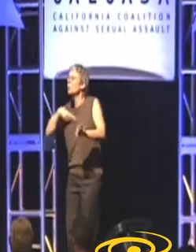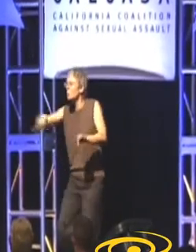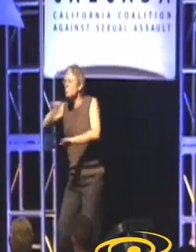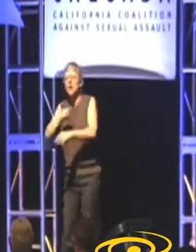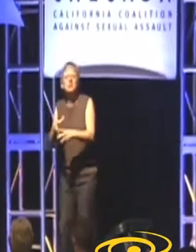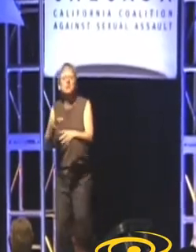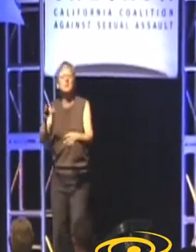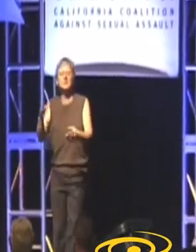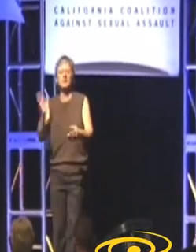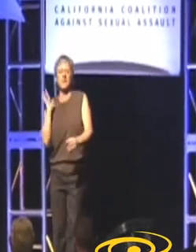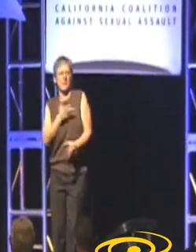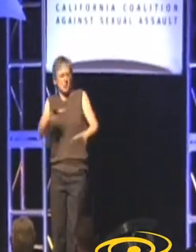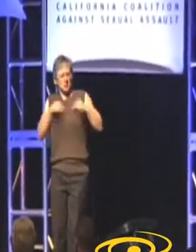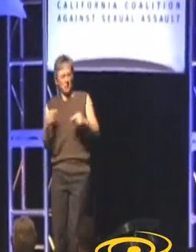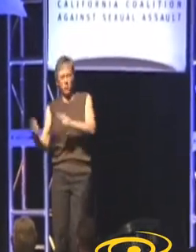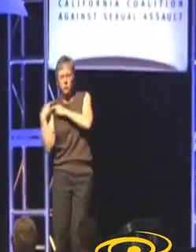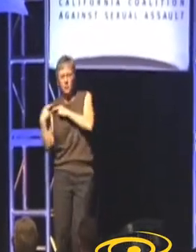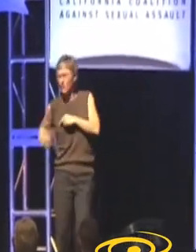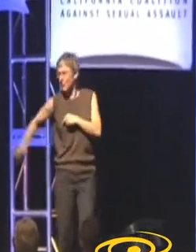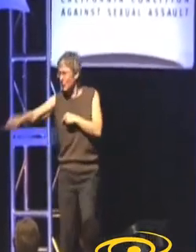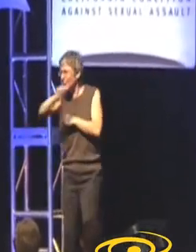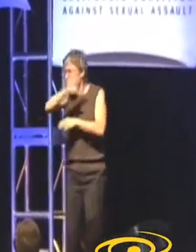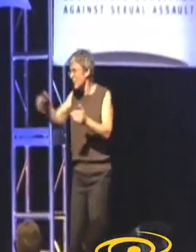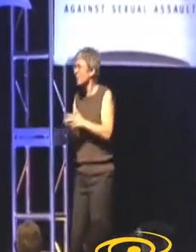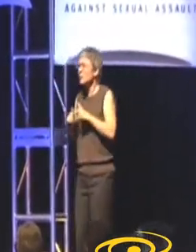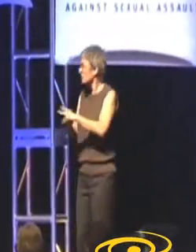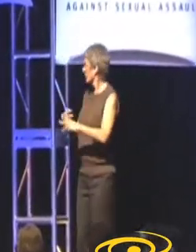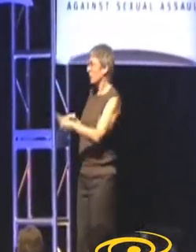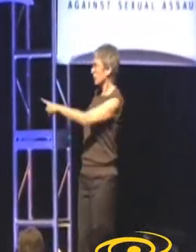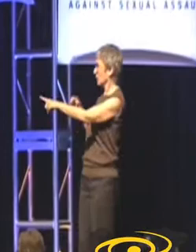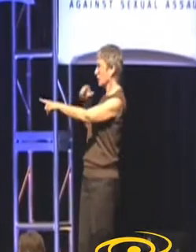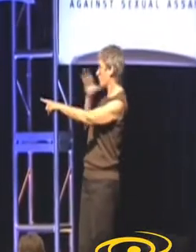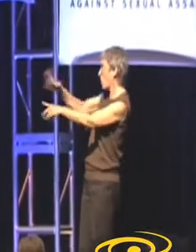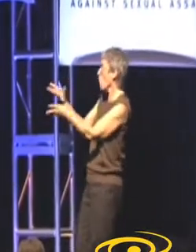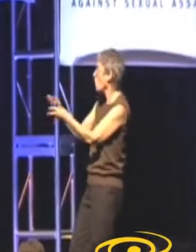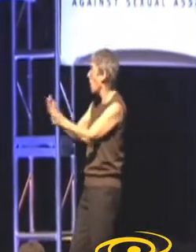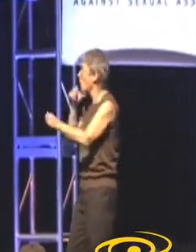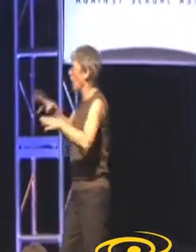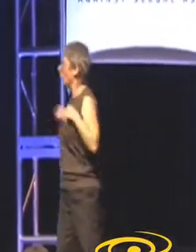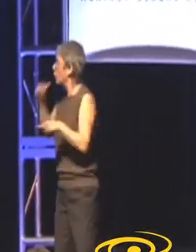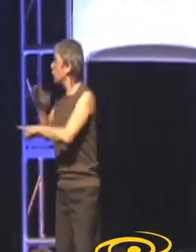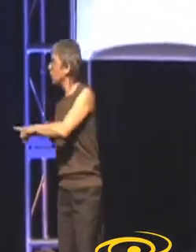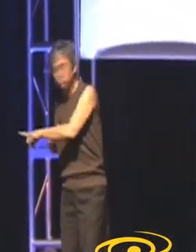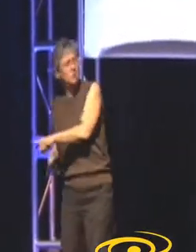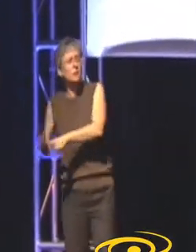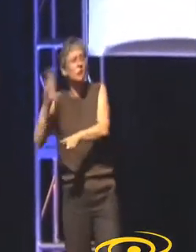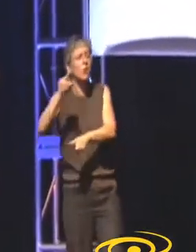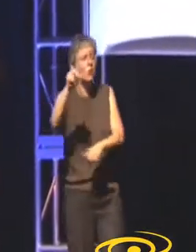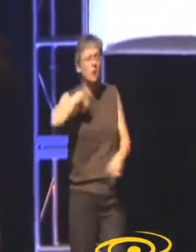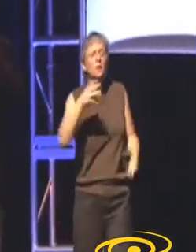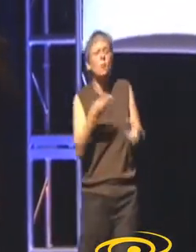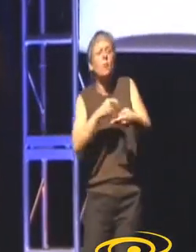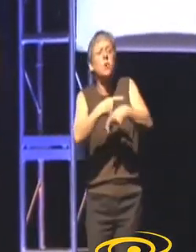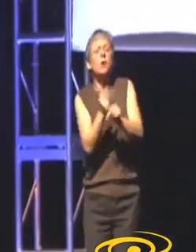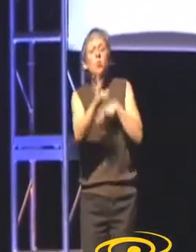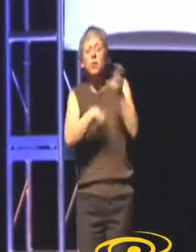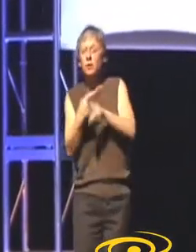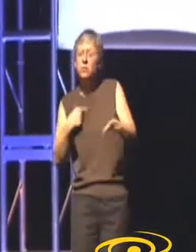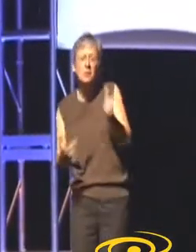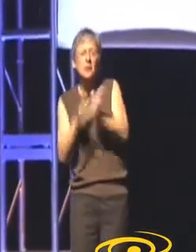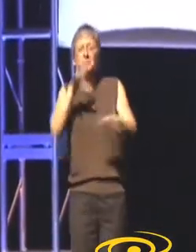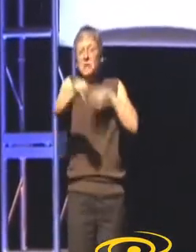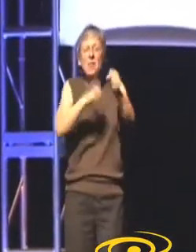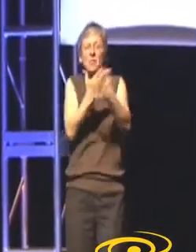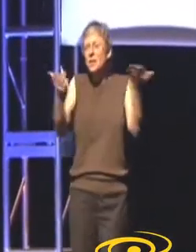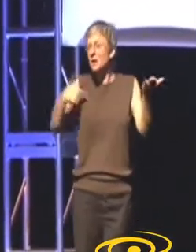own and accept responsibility You don't own her, she's not your property We standing up against this violence in the world Protecting all our mamas,